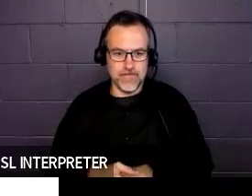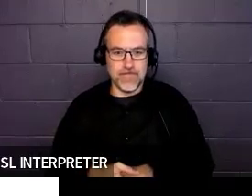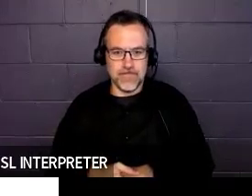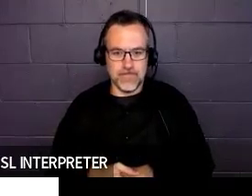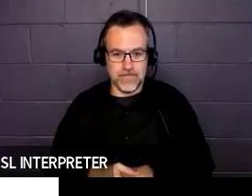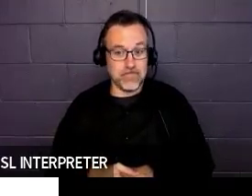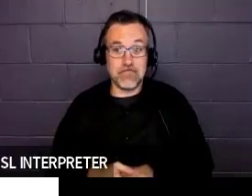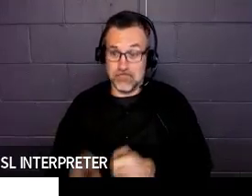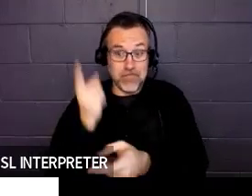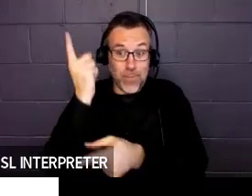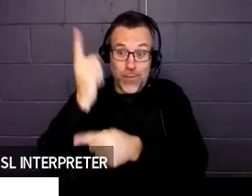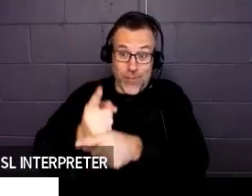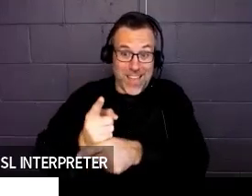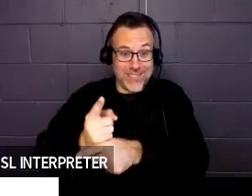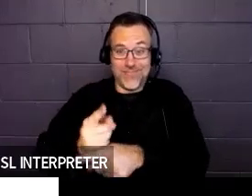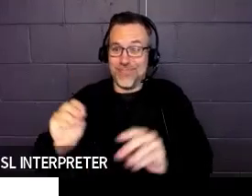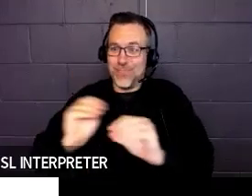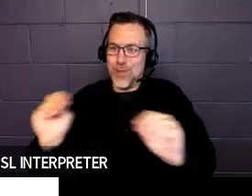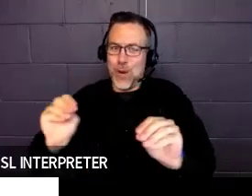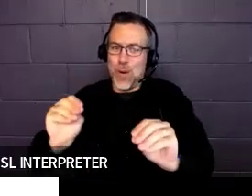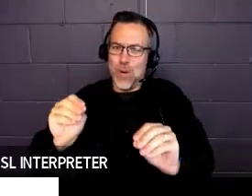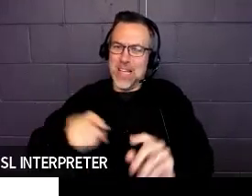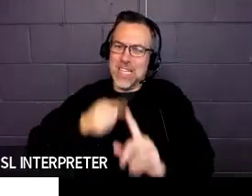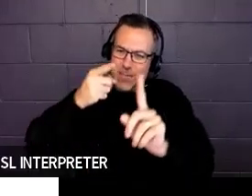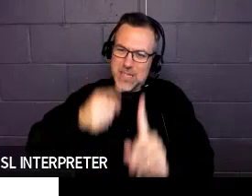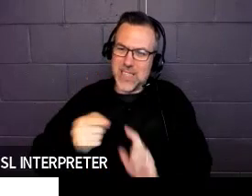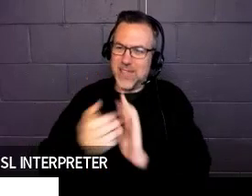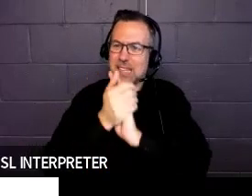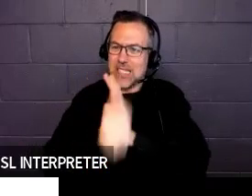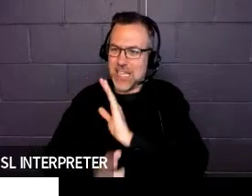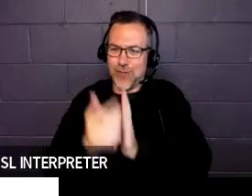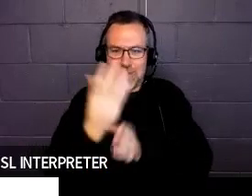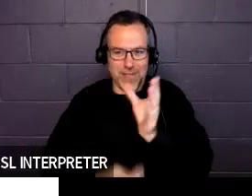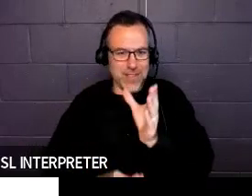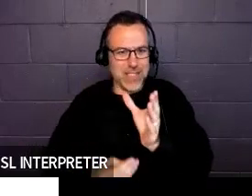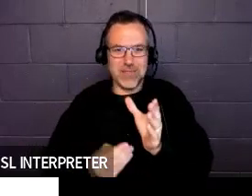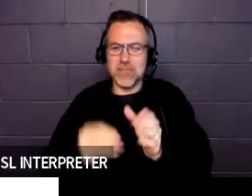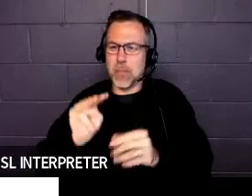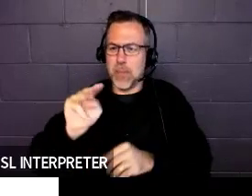You guys got it. No specific skill deficit. Math is too broad. Excellent.